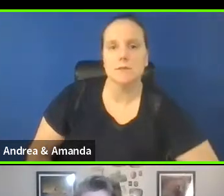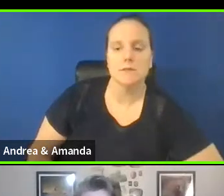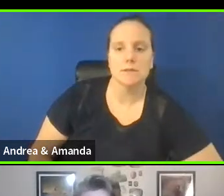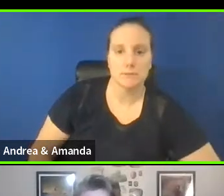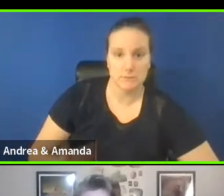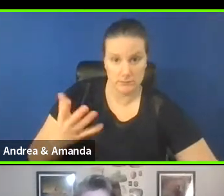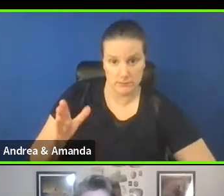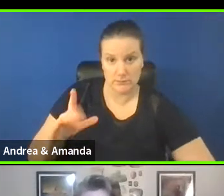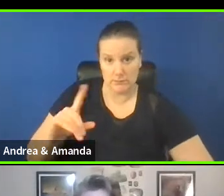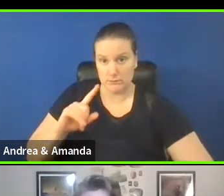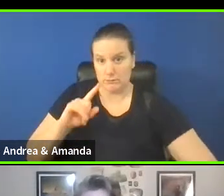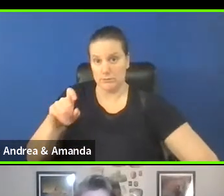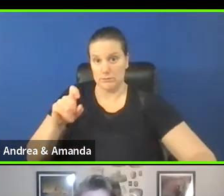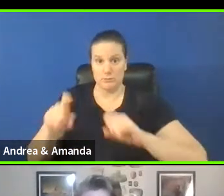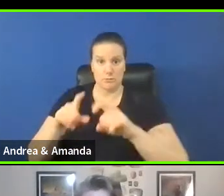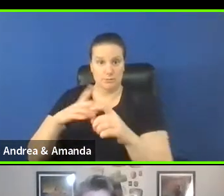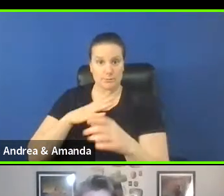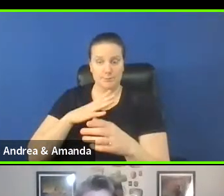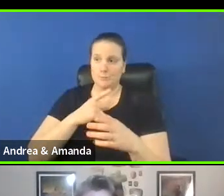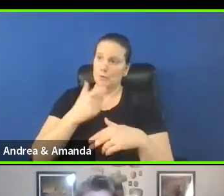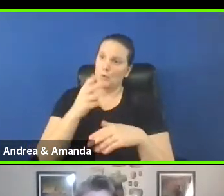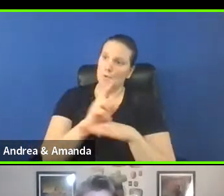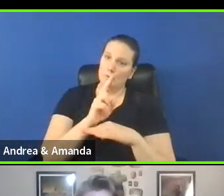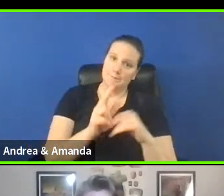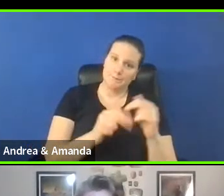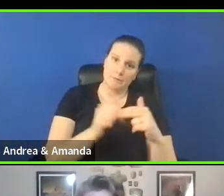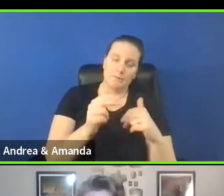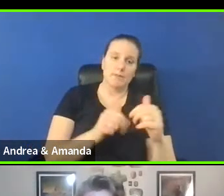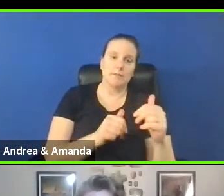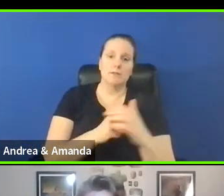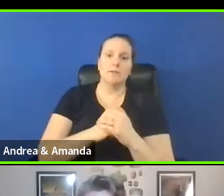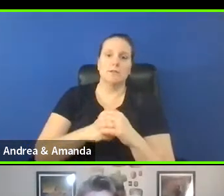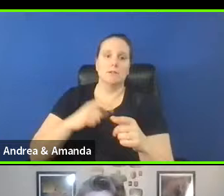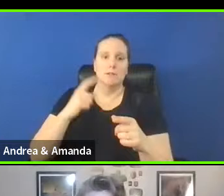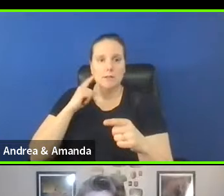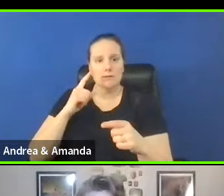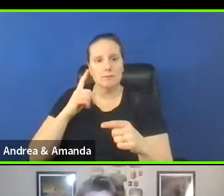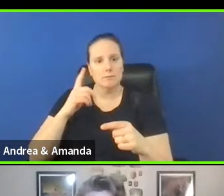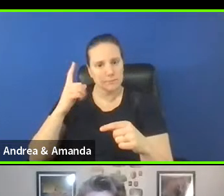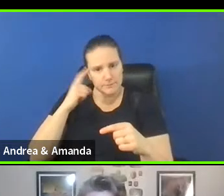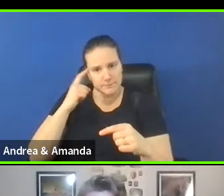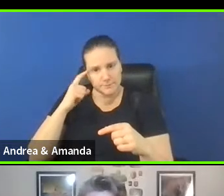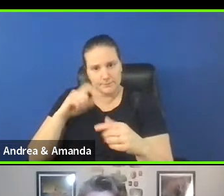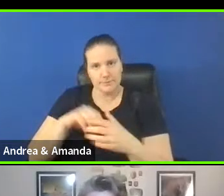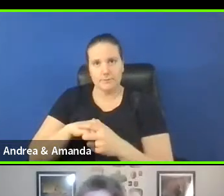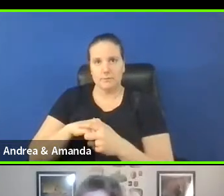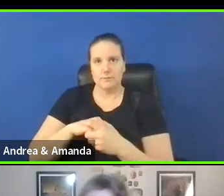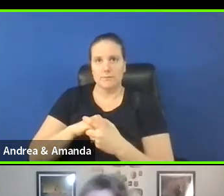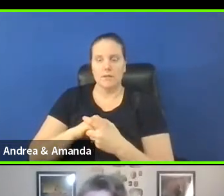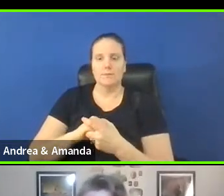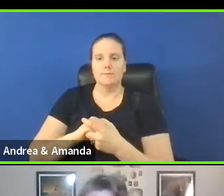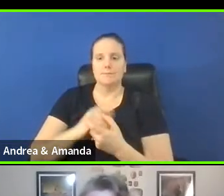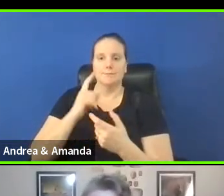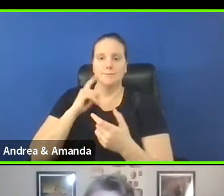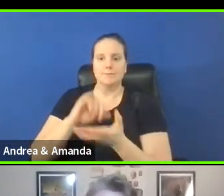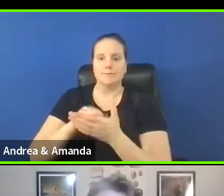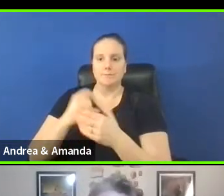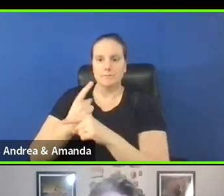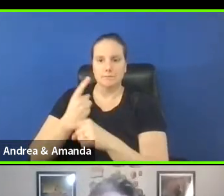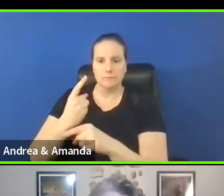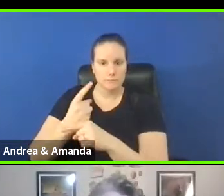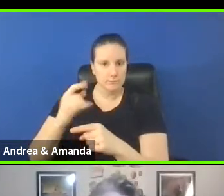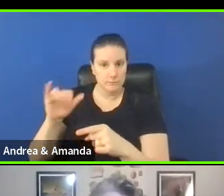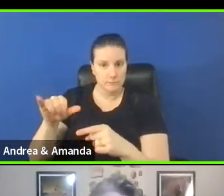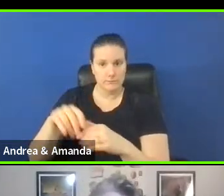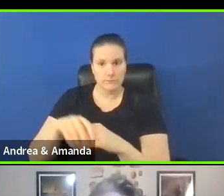Yeah, I think you're using facilities, and I guess in my mind, I'm hearing lanes. Is that appropriate? Yes, we did